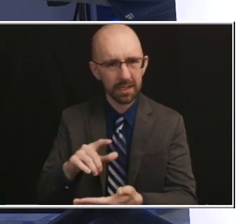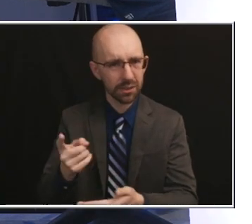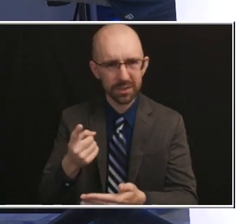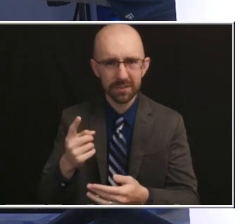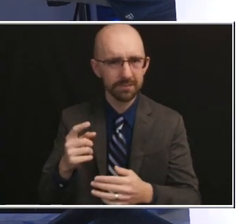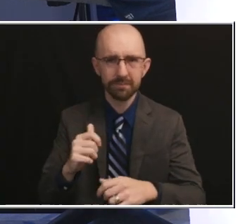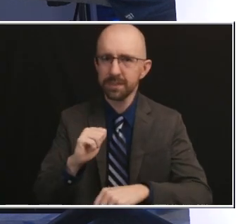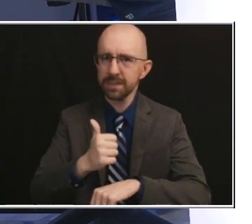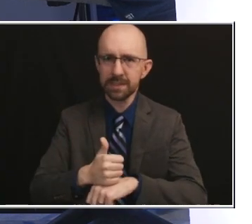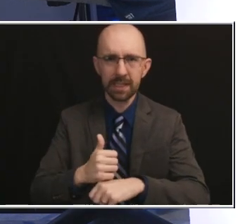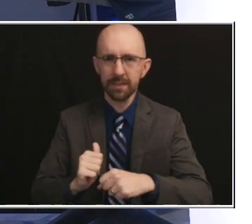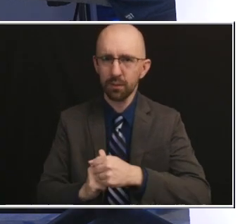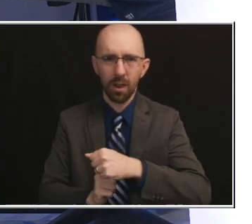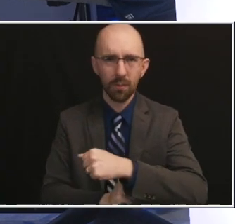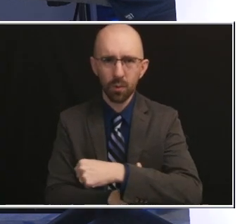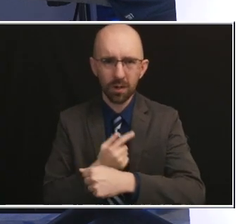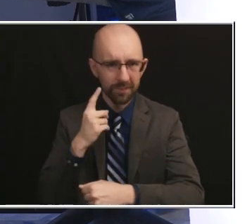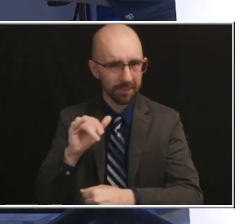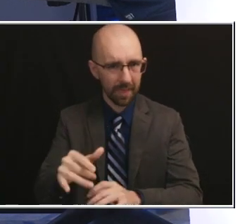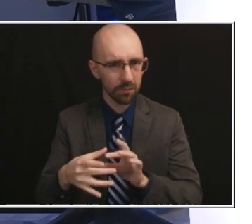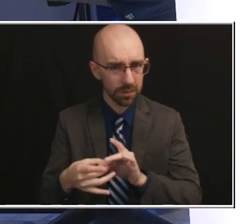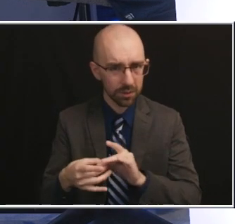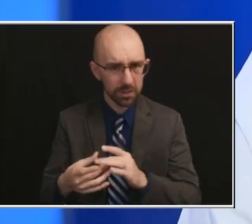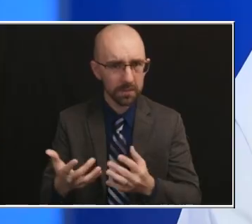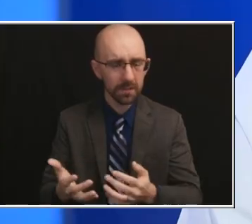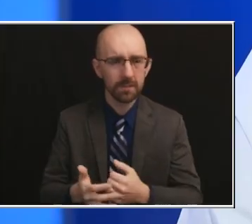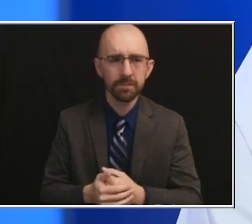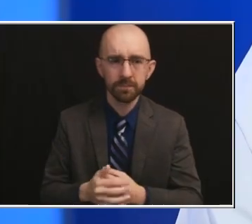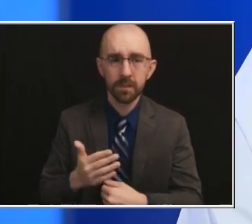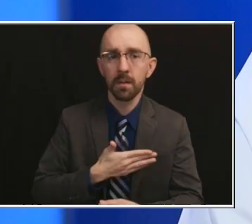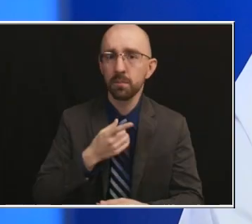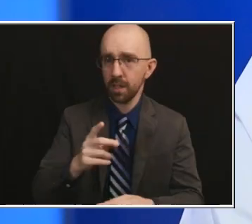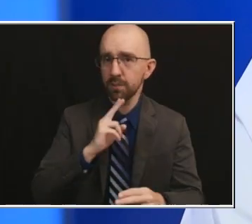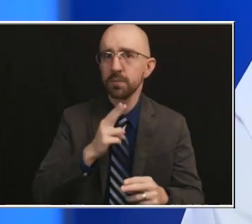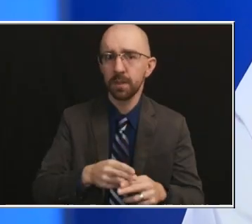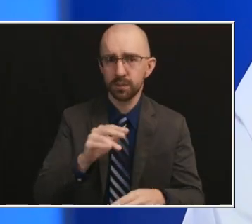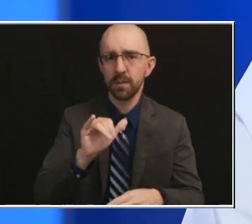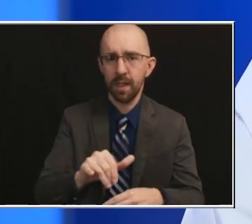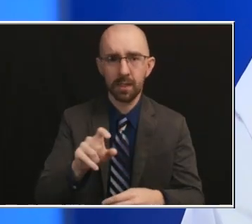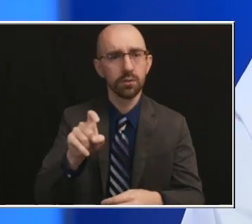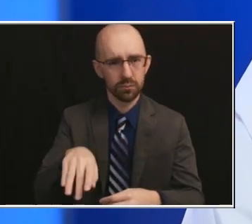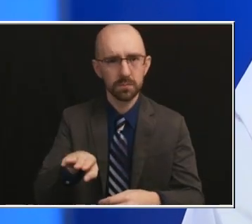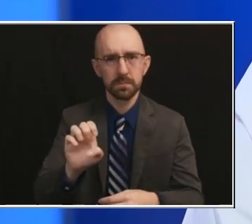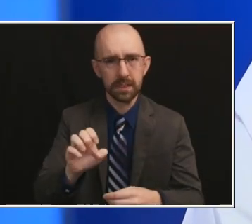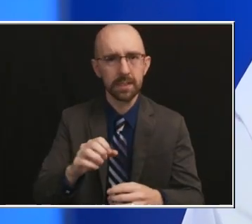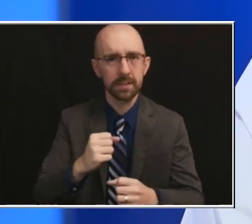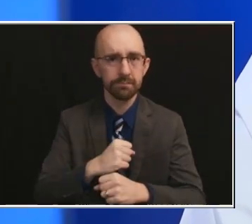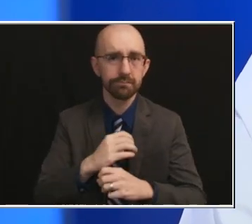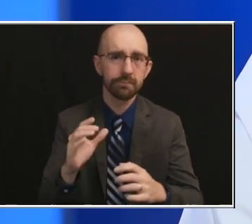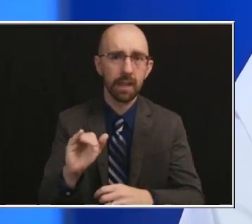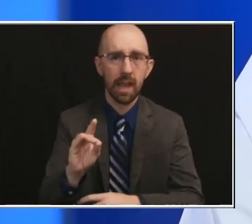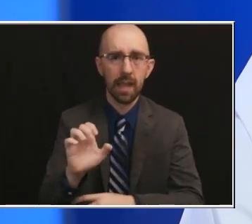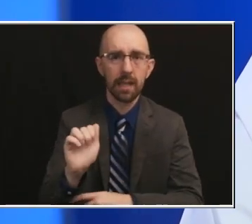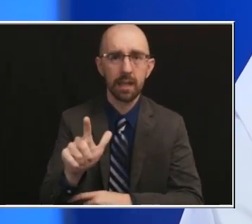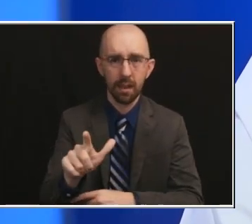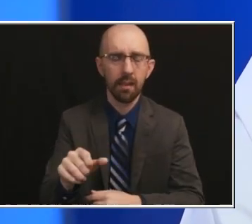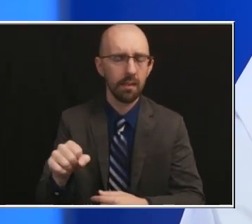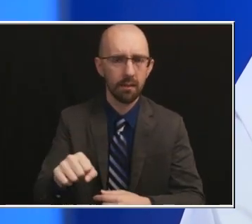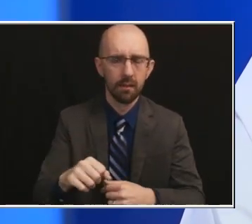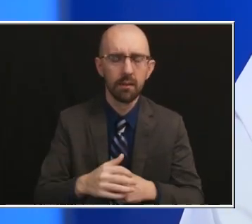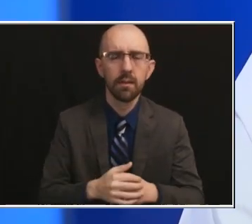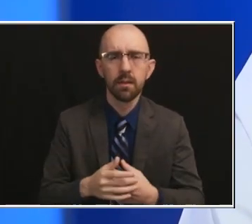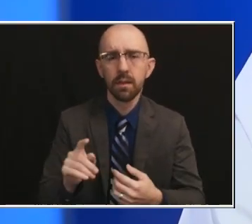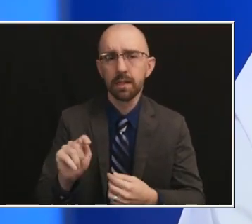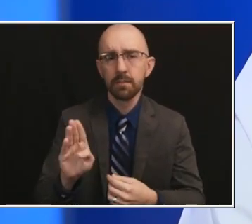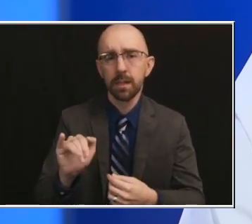having that relationship? I'm glad that you brought that point. That should be ideal. And so in TBI